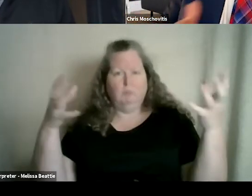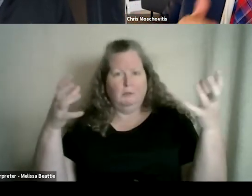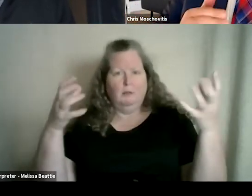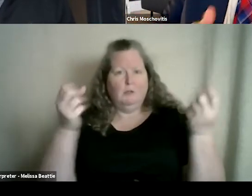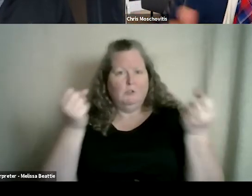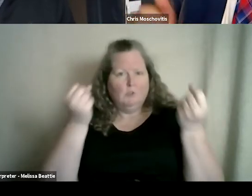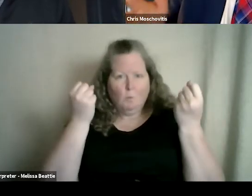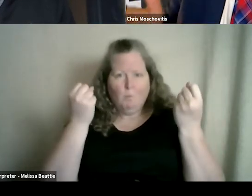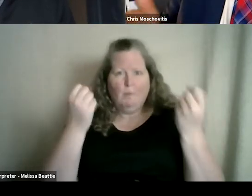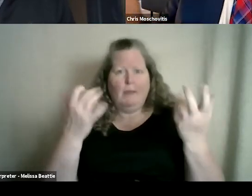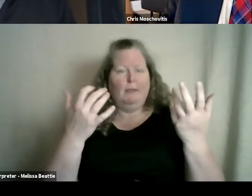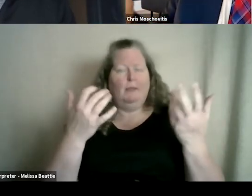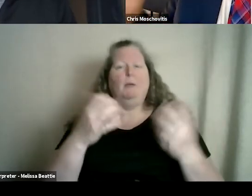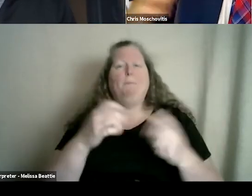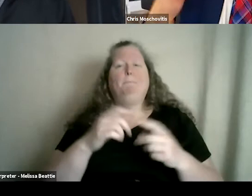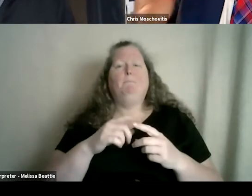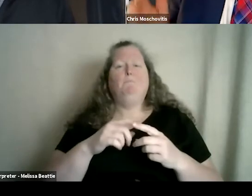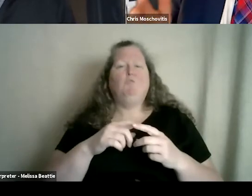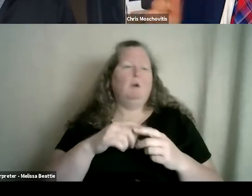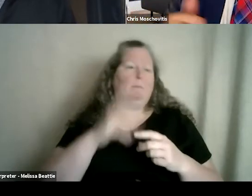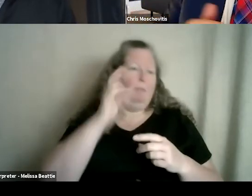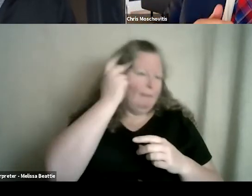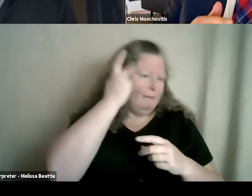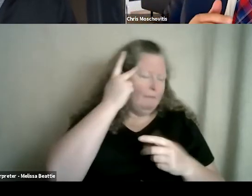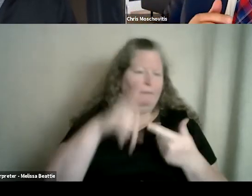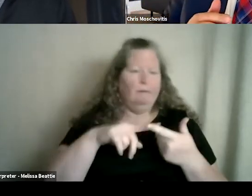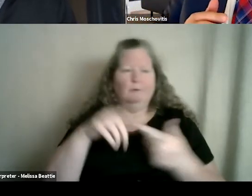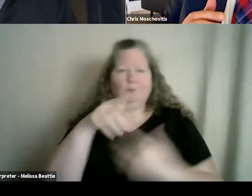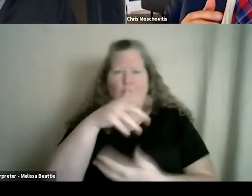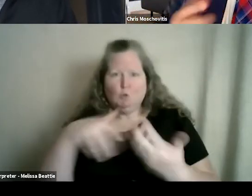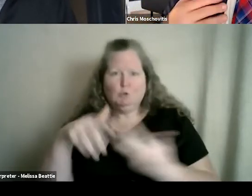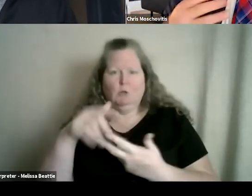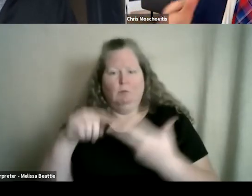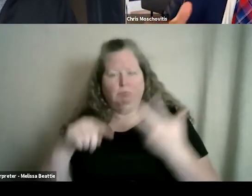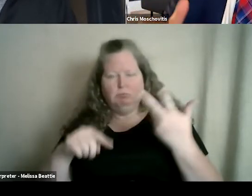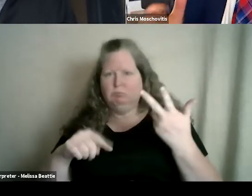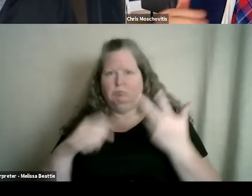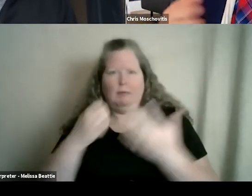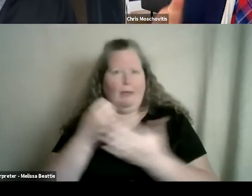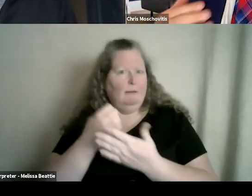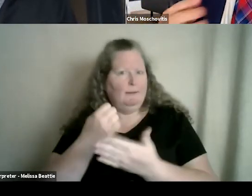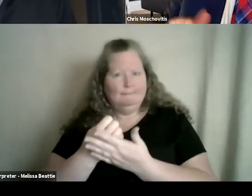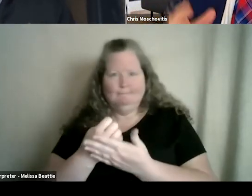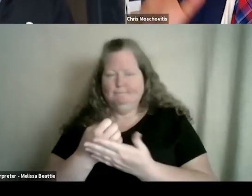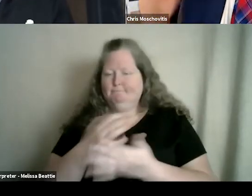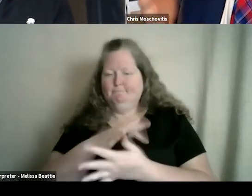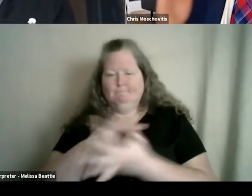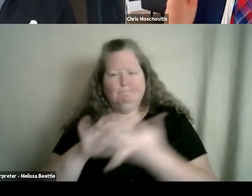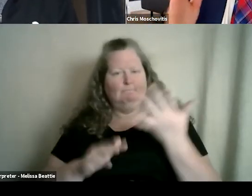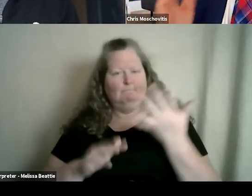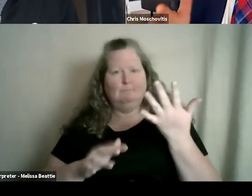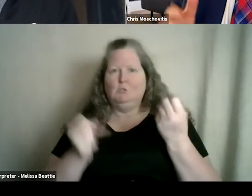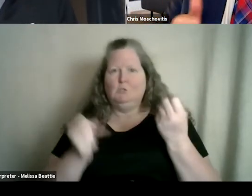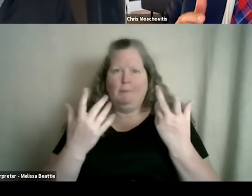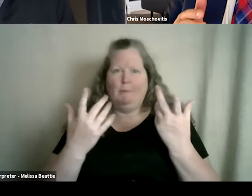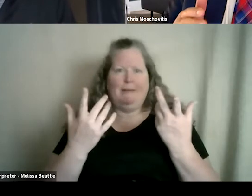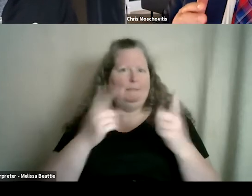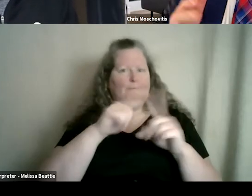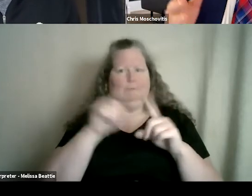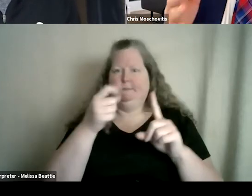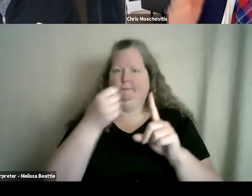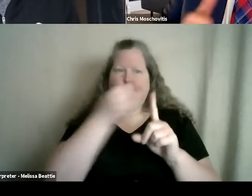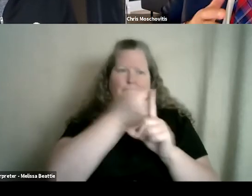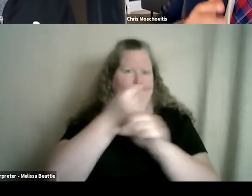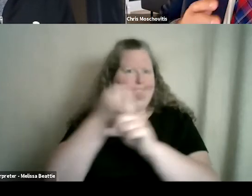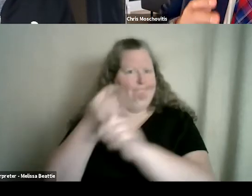topic, anthropological, social, you know, all sorts of things. So, and it was not my place to just do a privacy book.